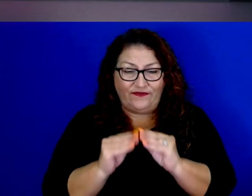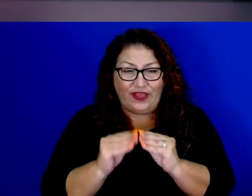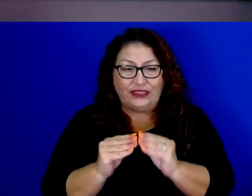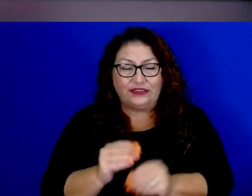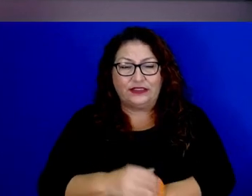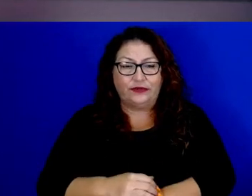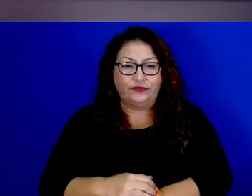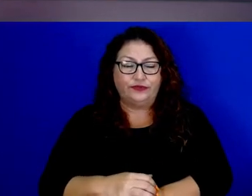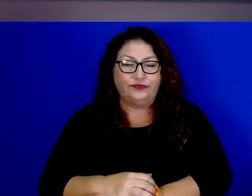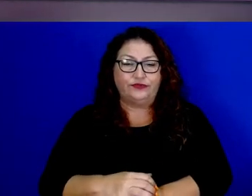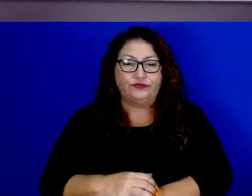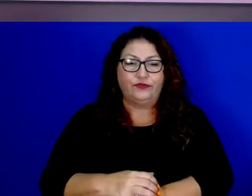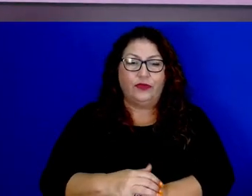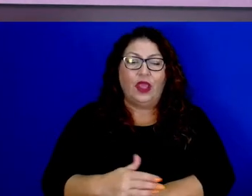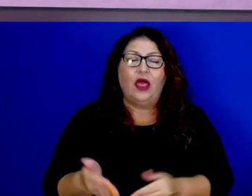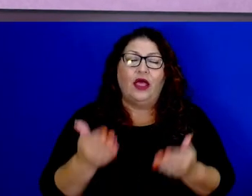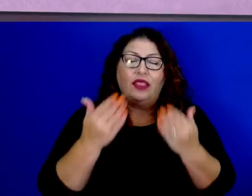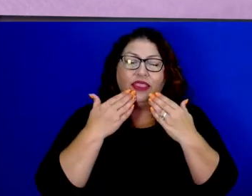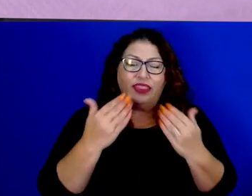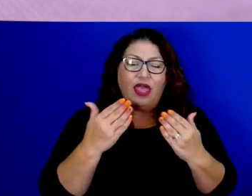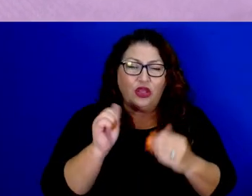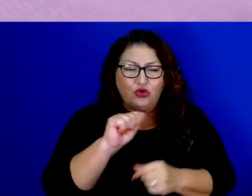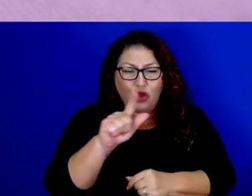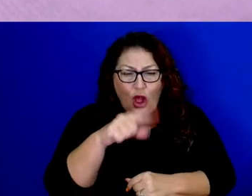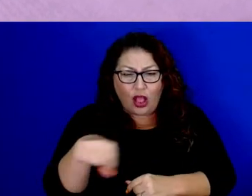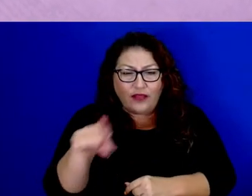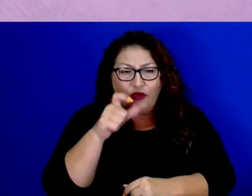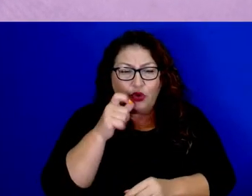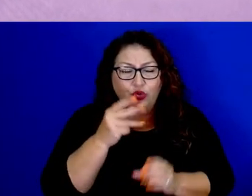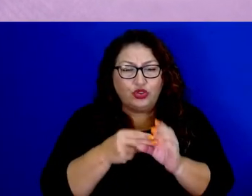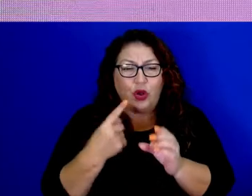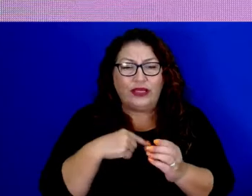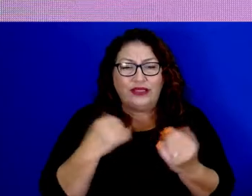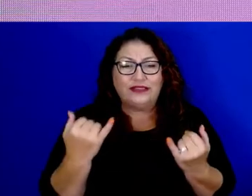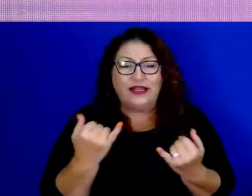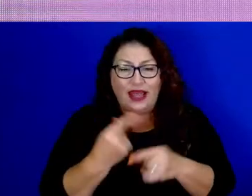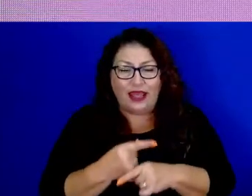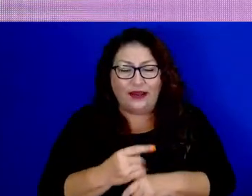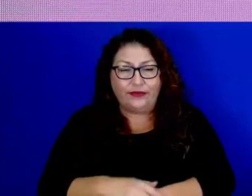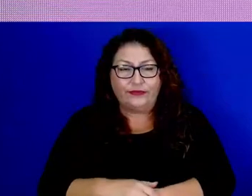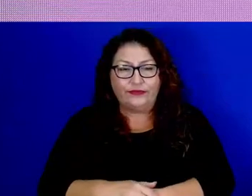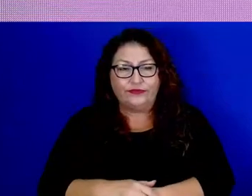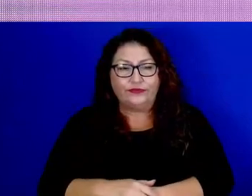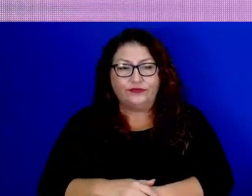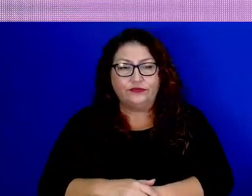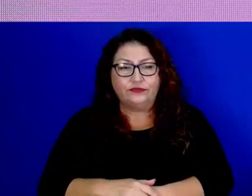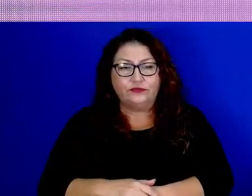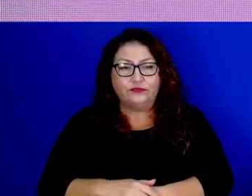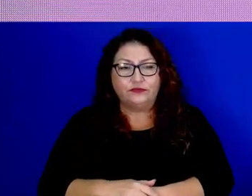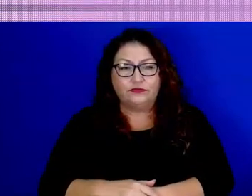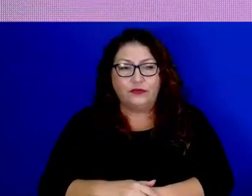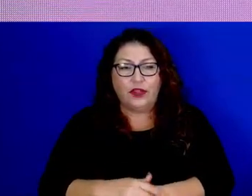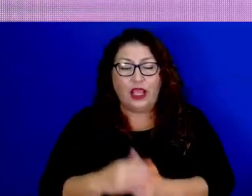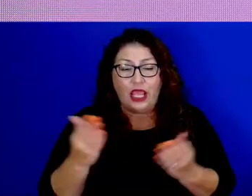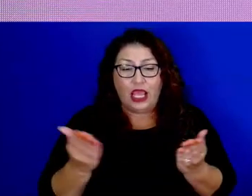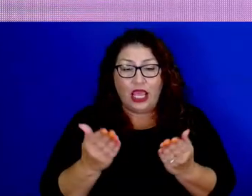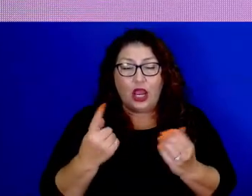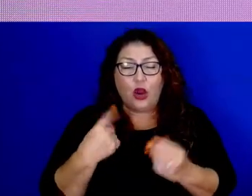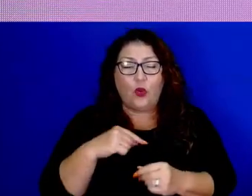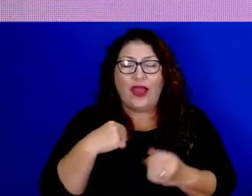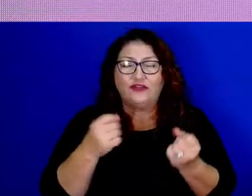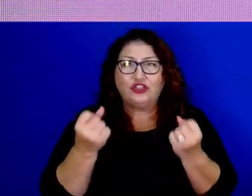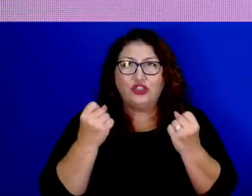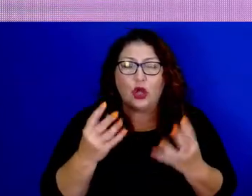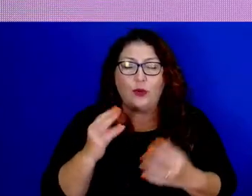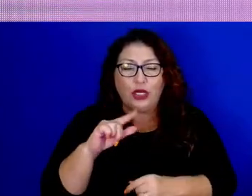Thank you to all of you who joined us today. At EIGE, we have so many tools to help you